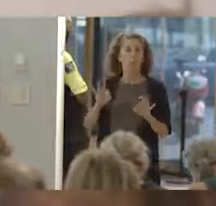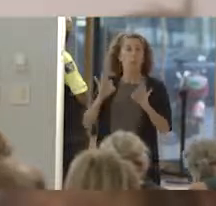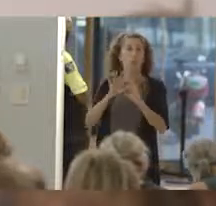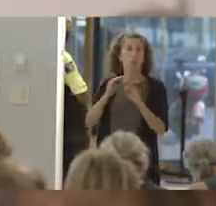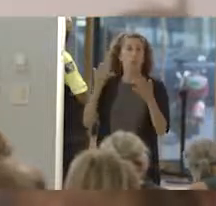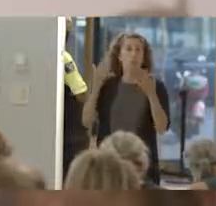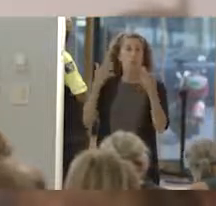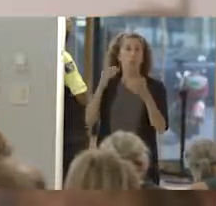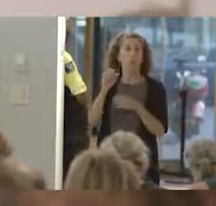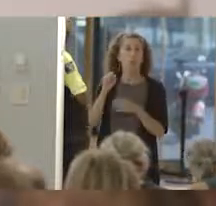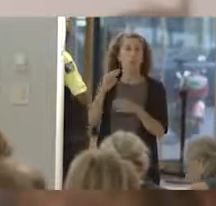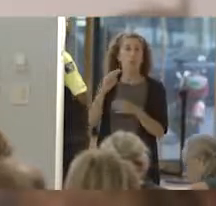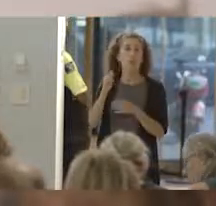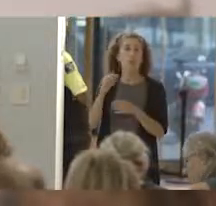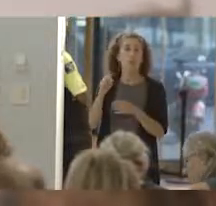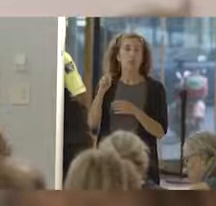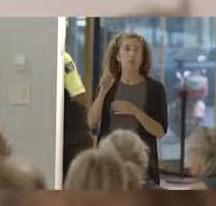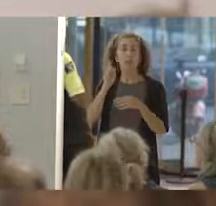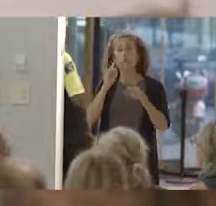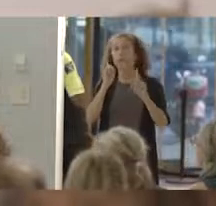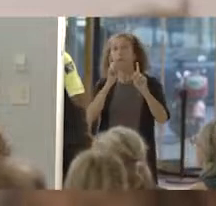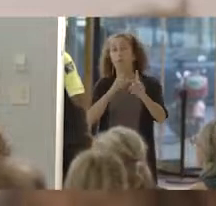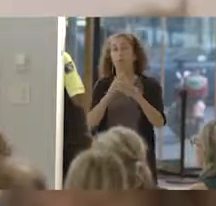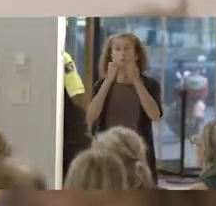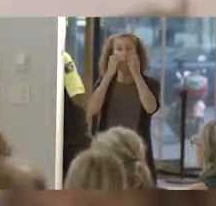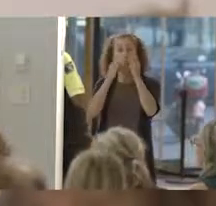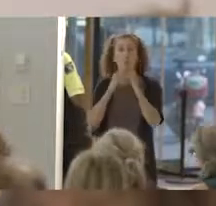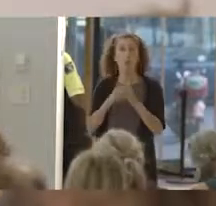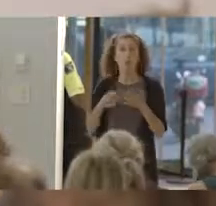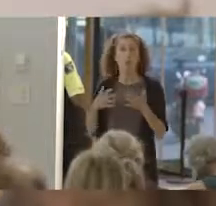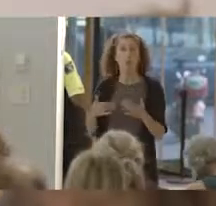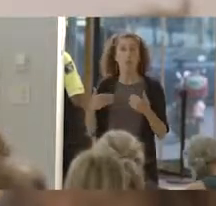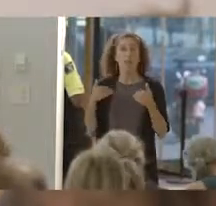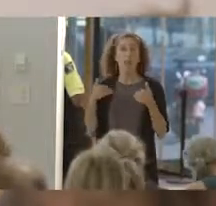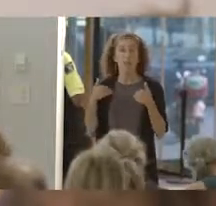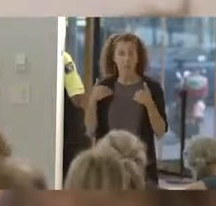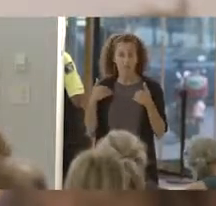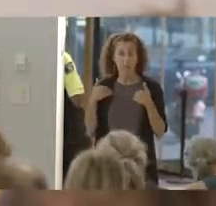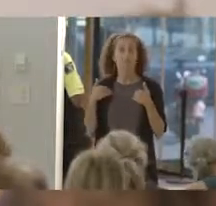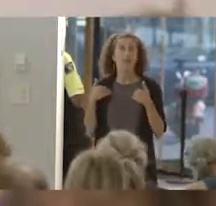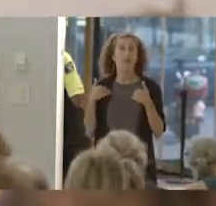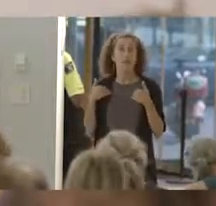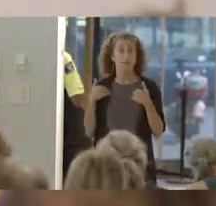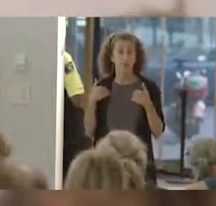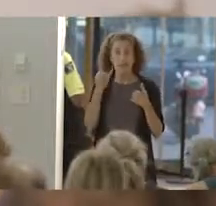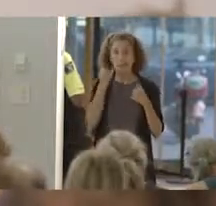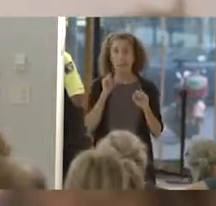sort of preserving as much as we can of the existing and making do with what we have is what we'd like to do whenever we